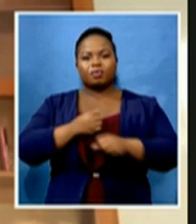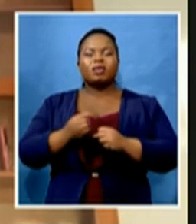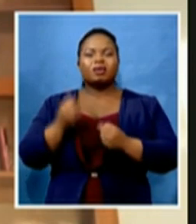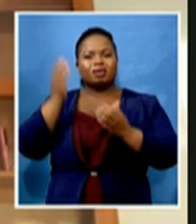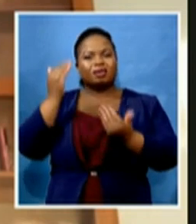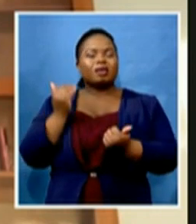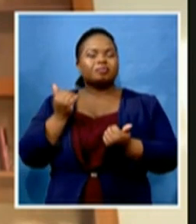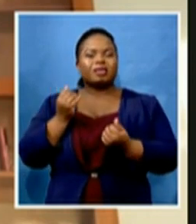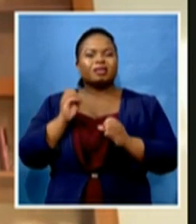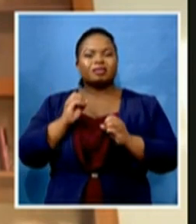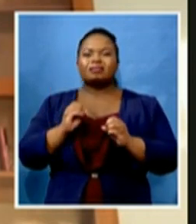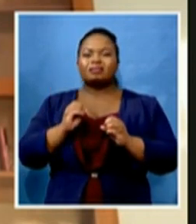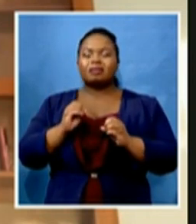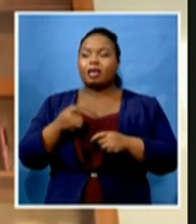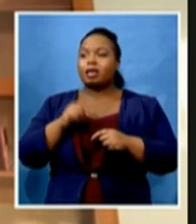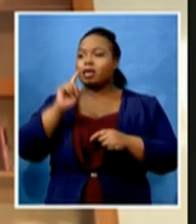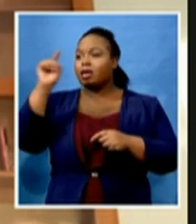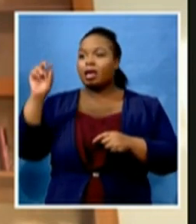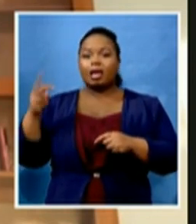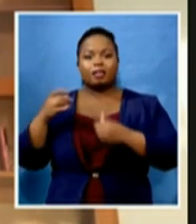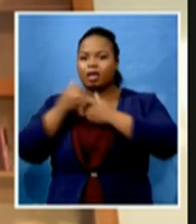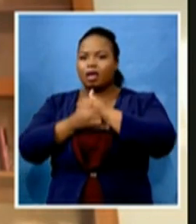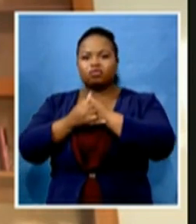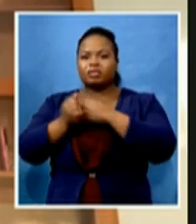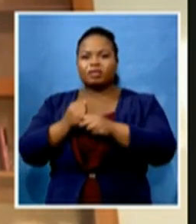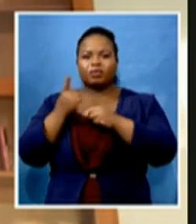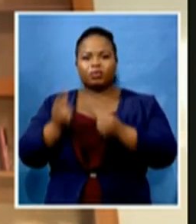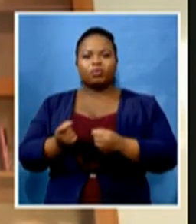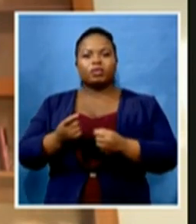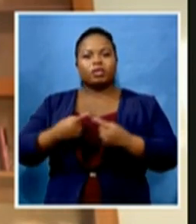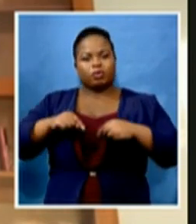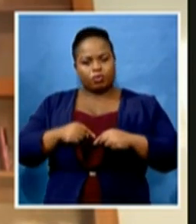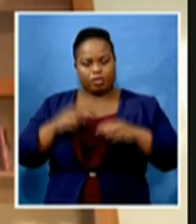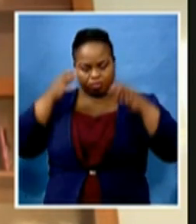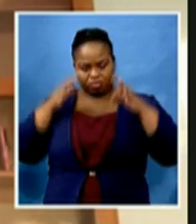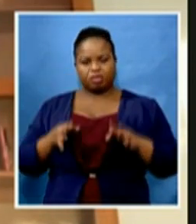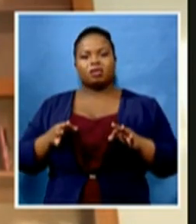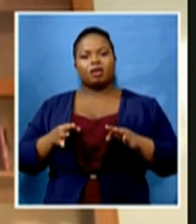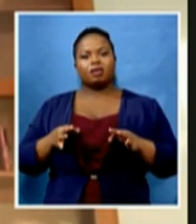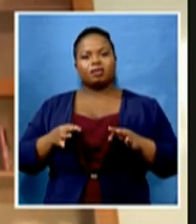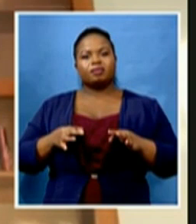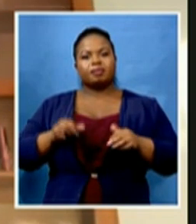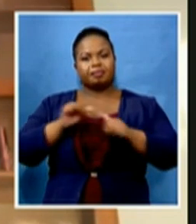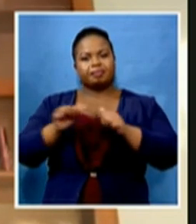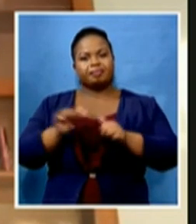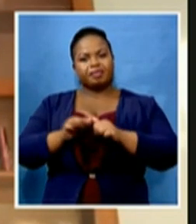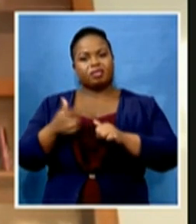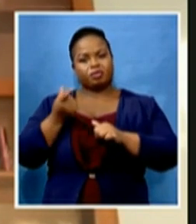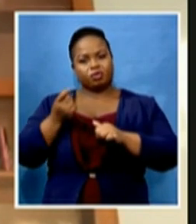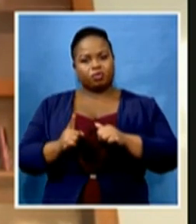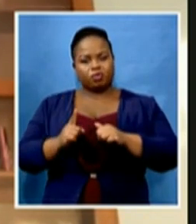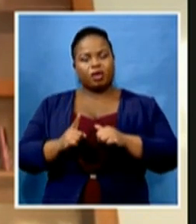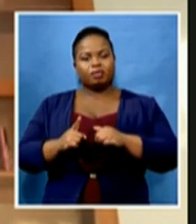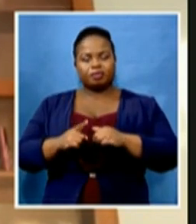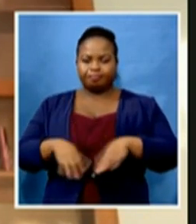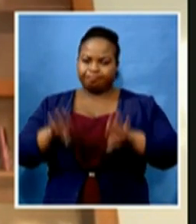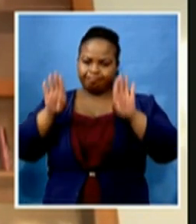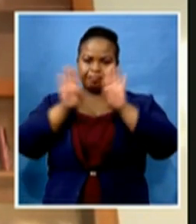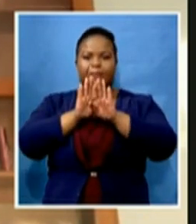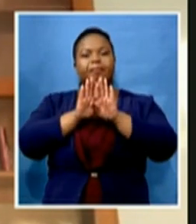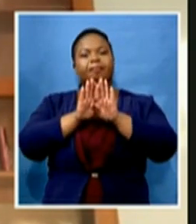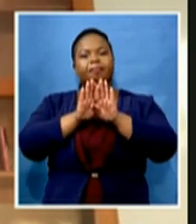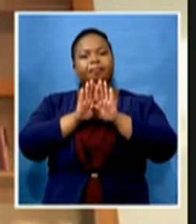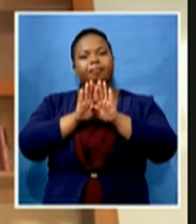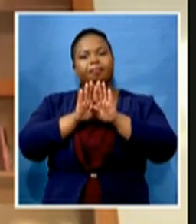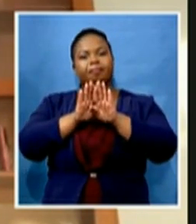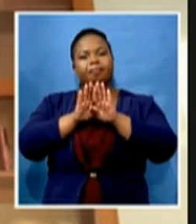to take a decision to embark on a lockdown. And this lockdown is really the most extreme form